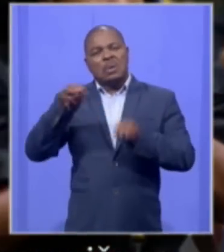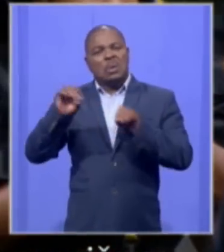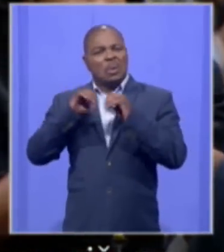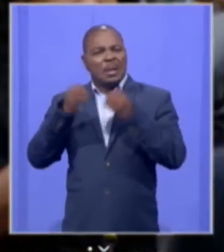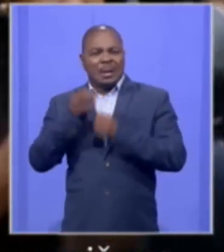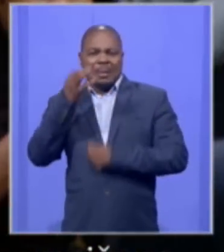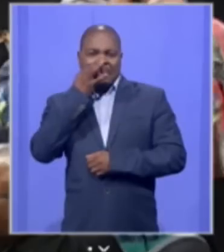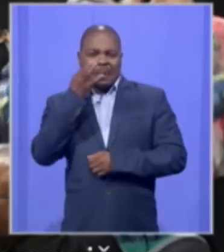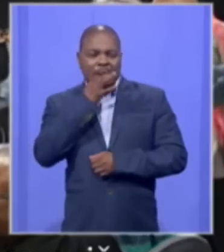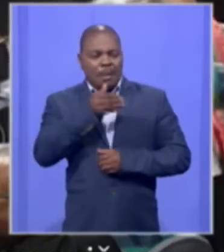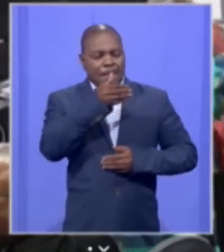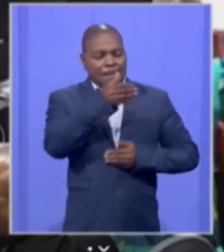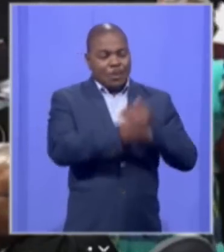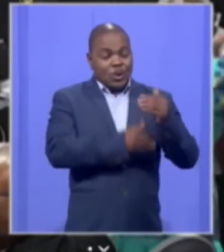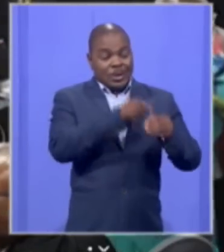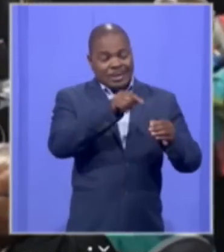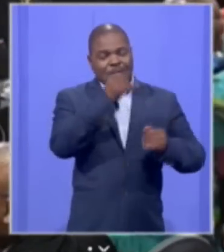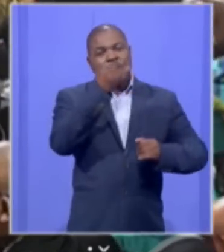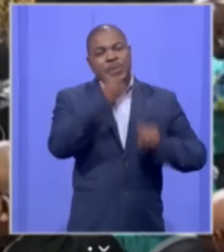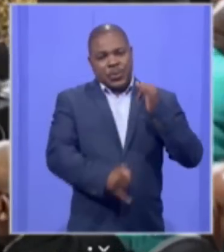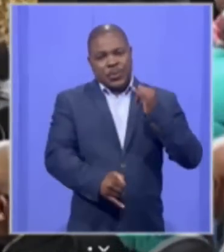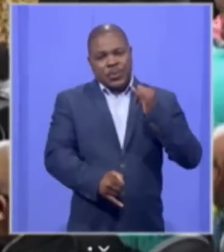gore tshepedišo e bile le diphošo.